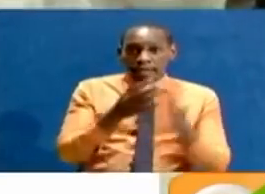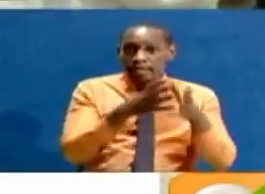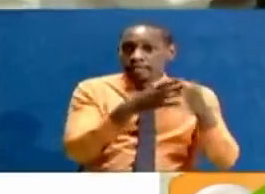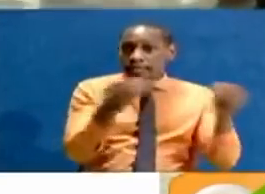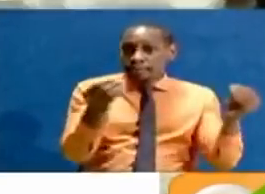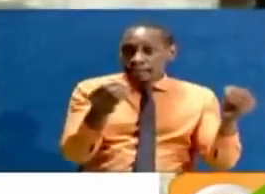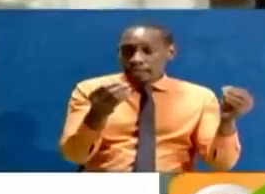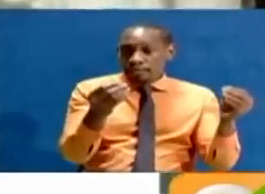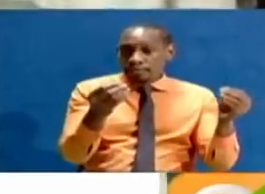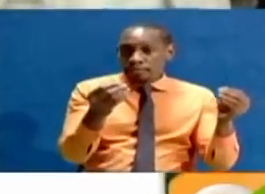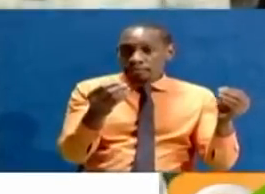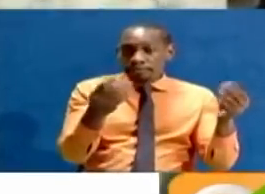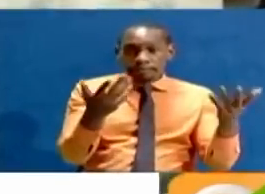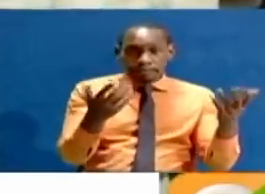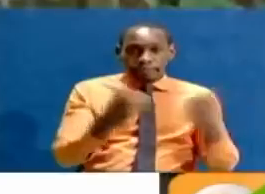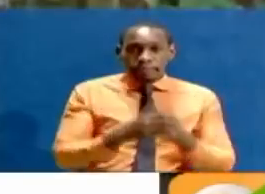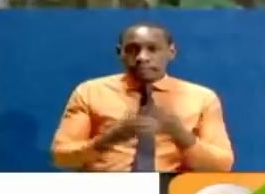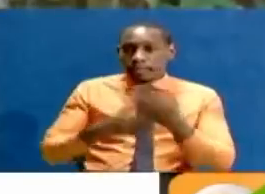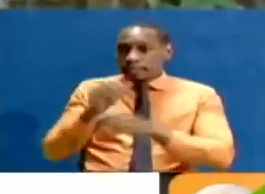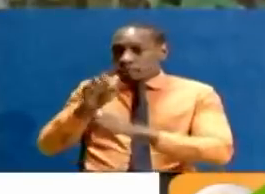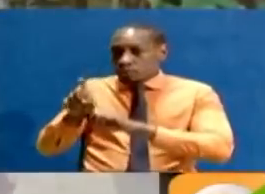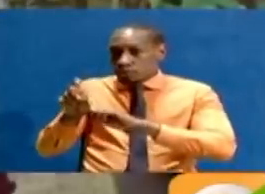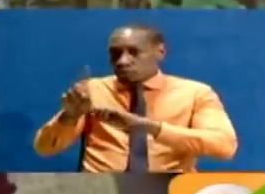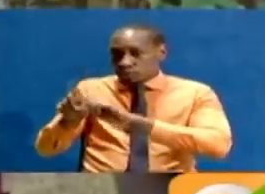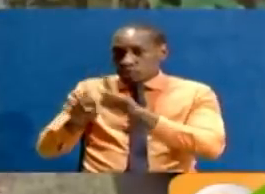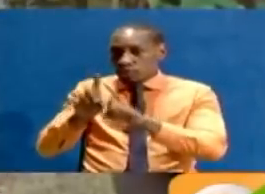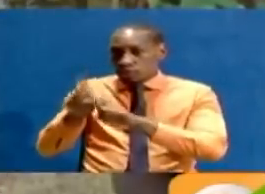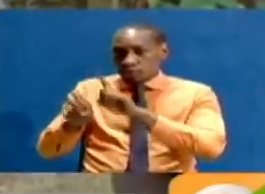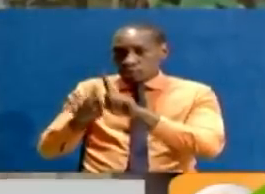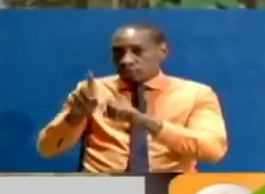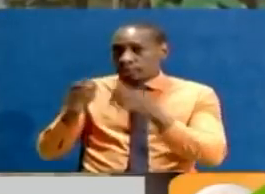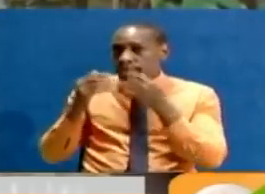kupotea. Baada ya kuhojiwa,